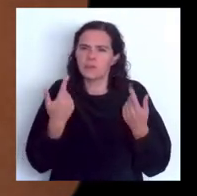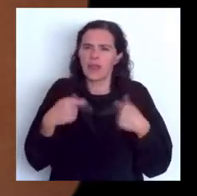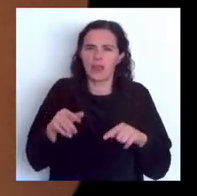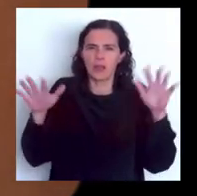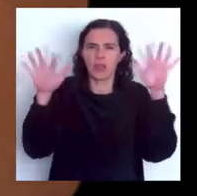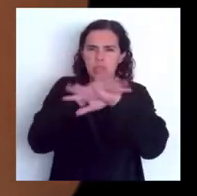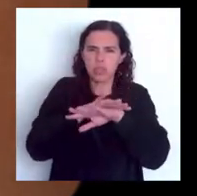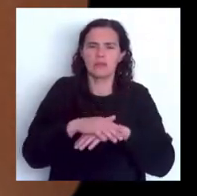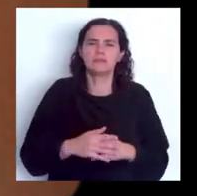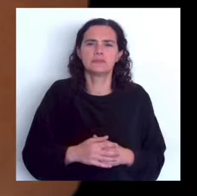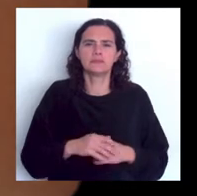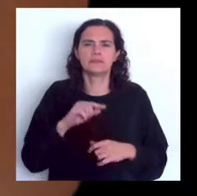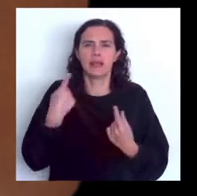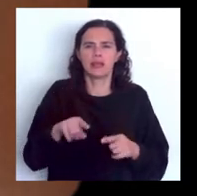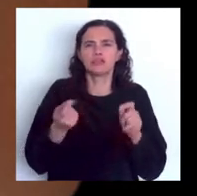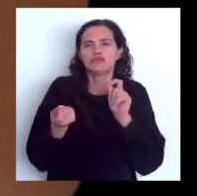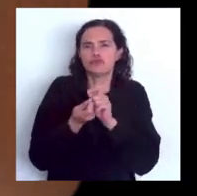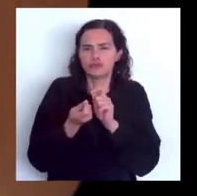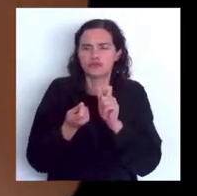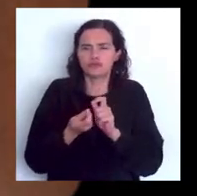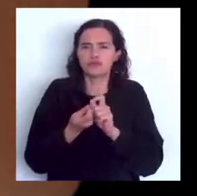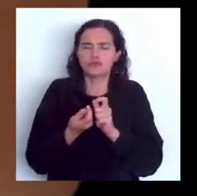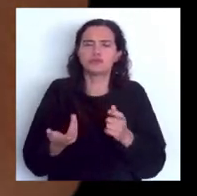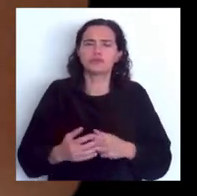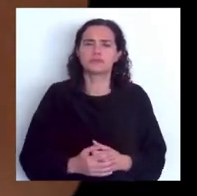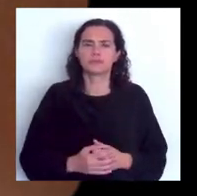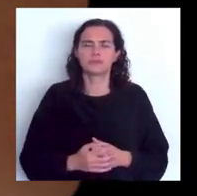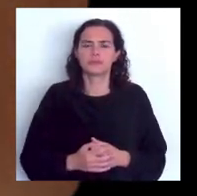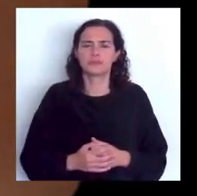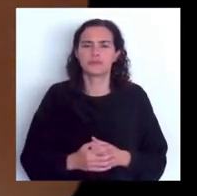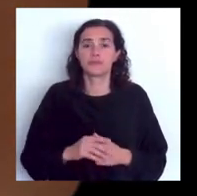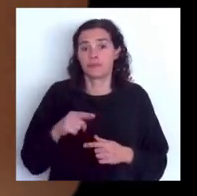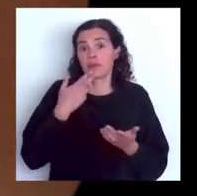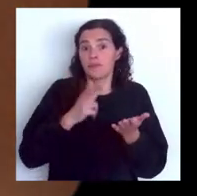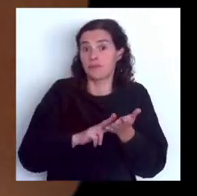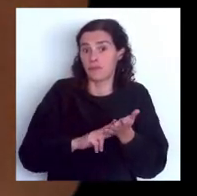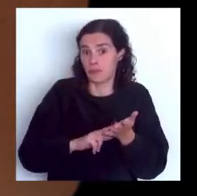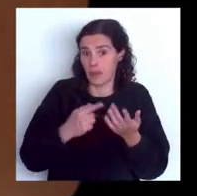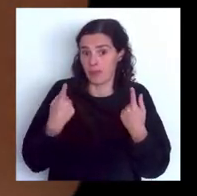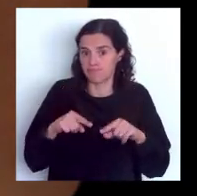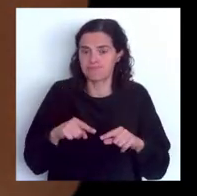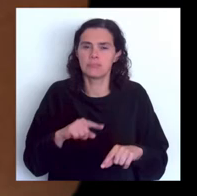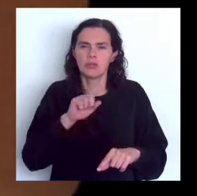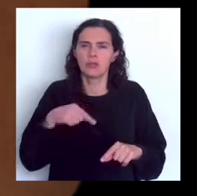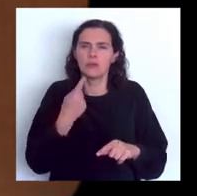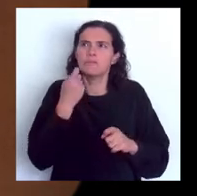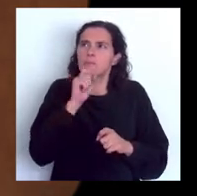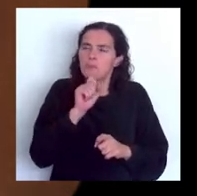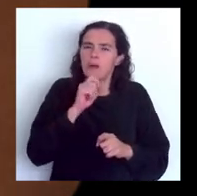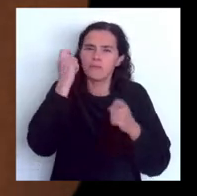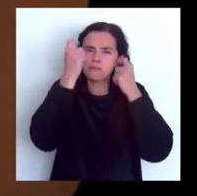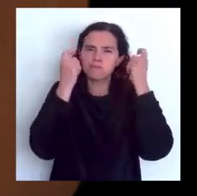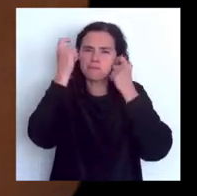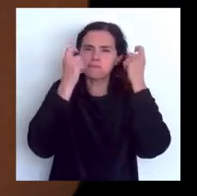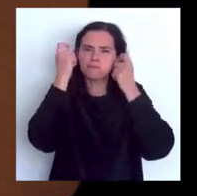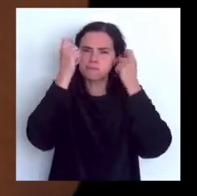this distortion of an approach to the reality we can